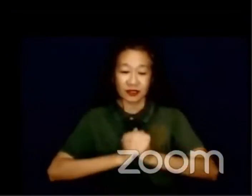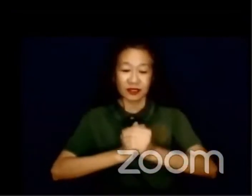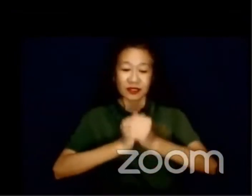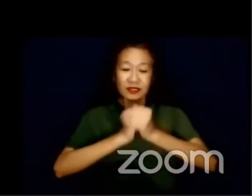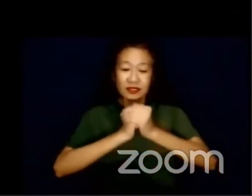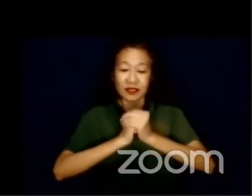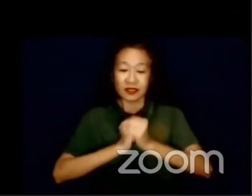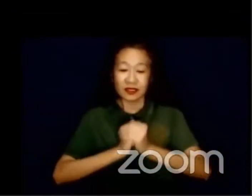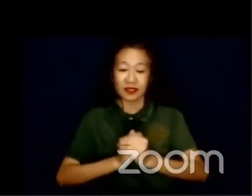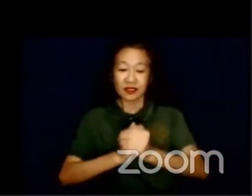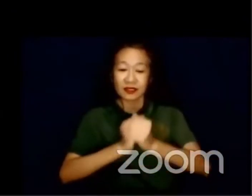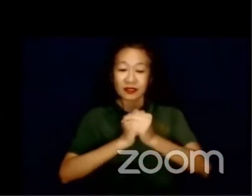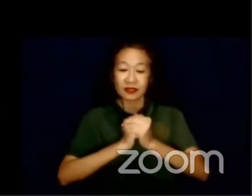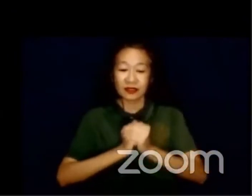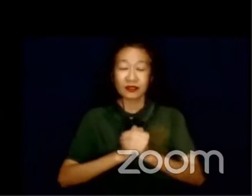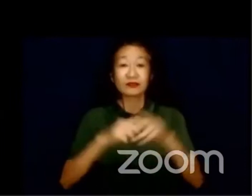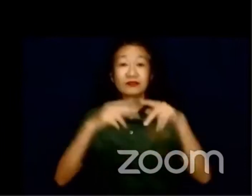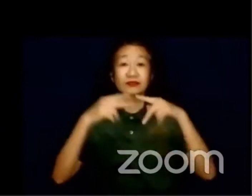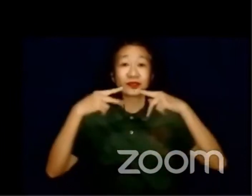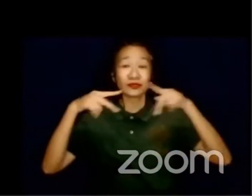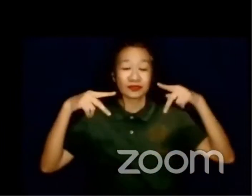adoration and then